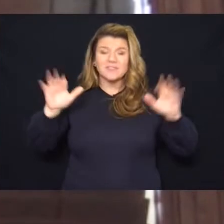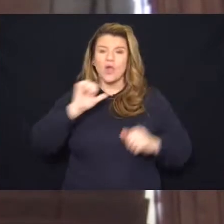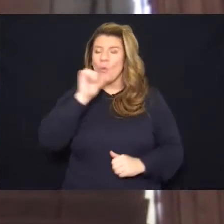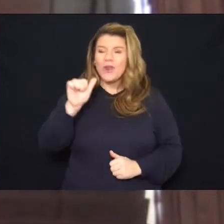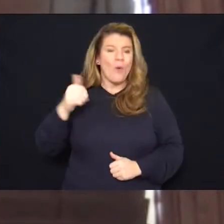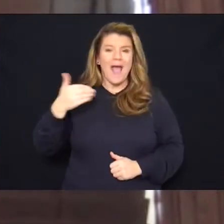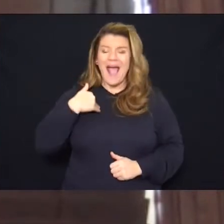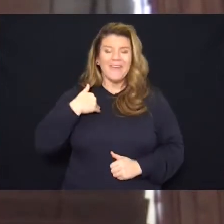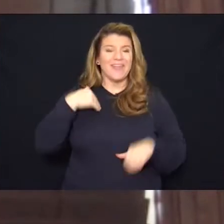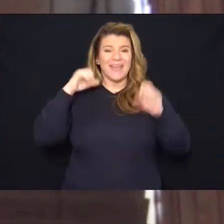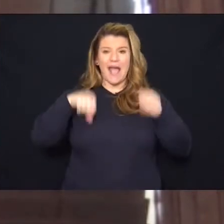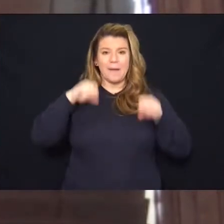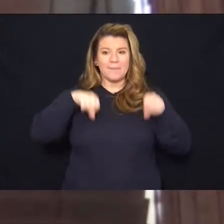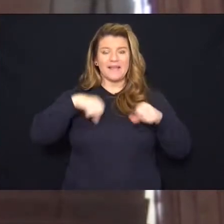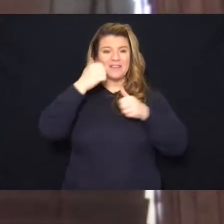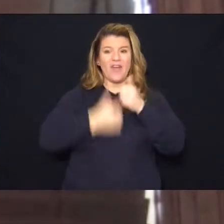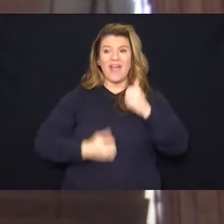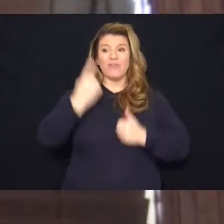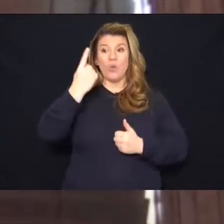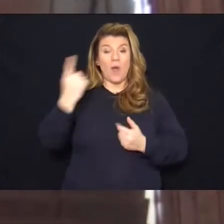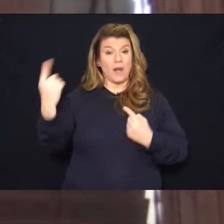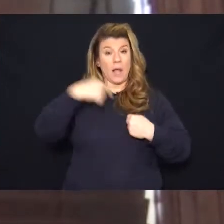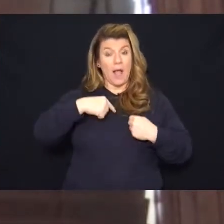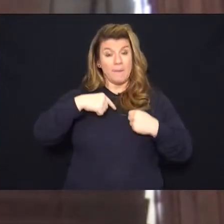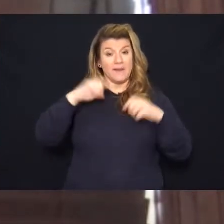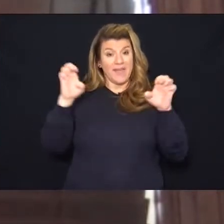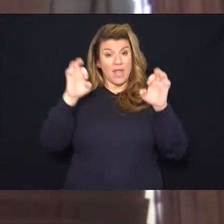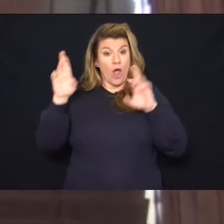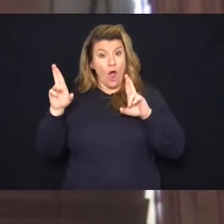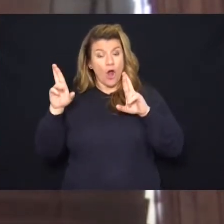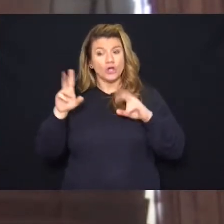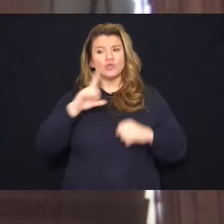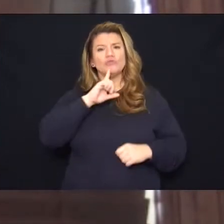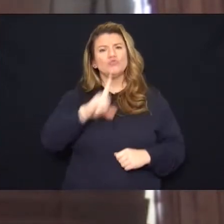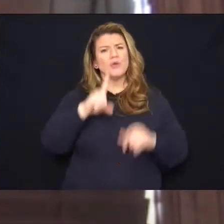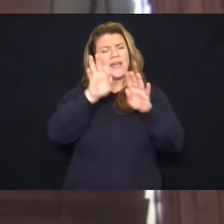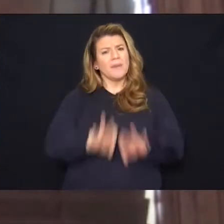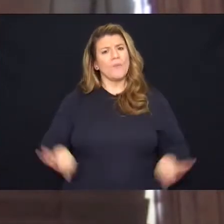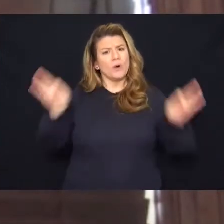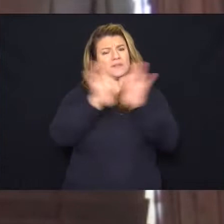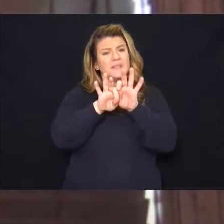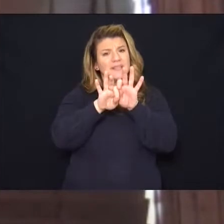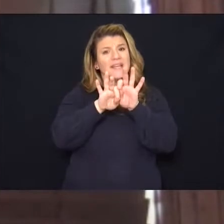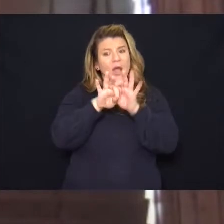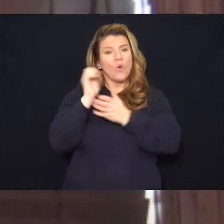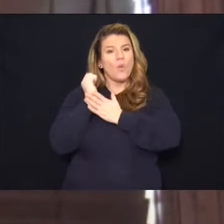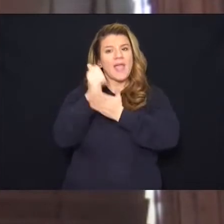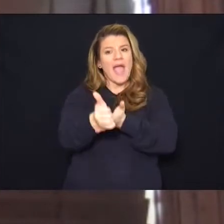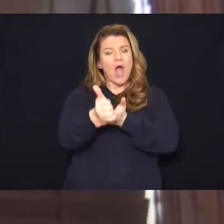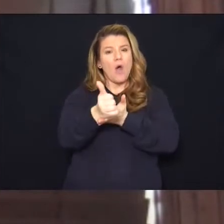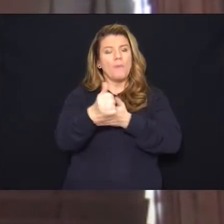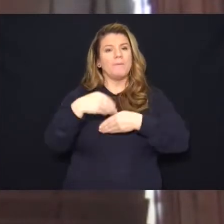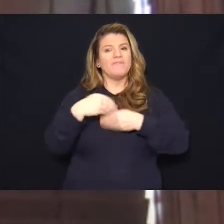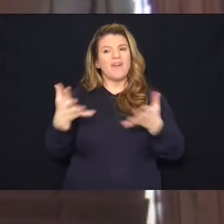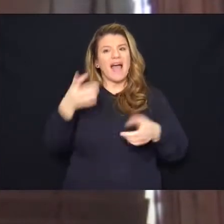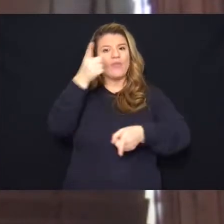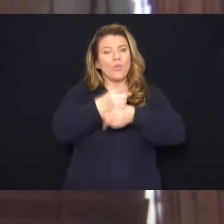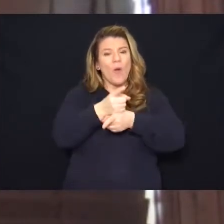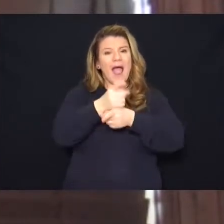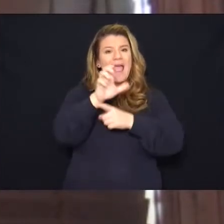capacity for everyone to come to the emergency room. So it is really important that we help provide the care and